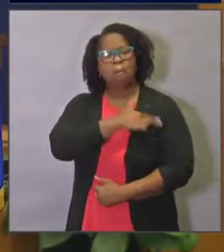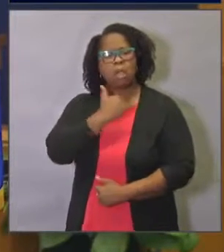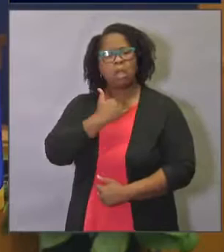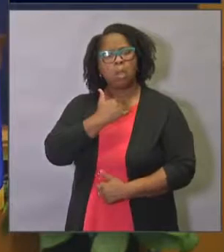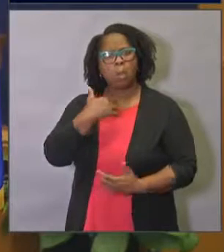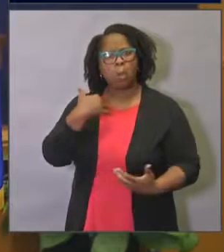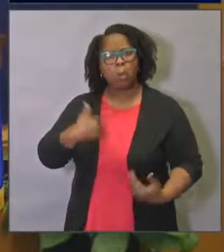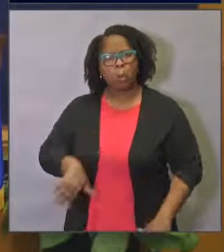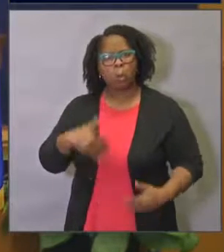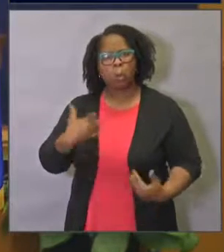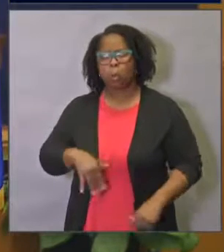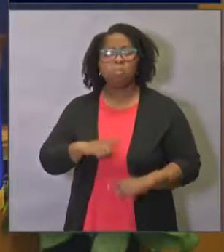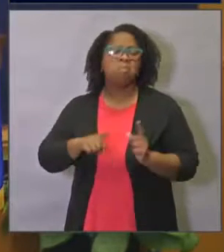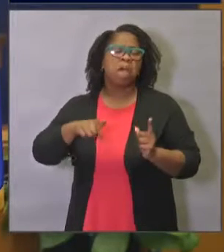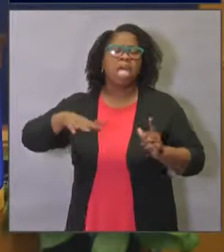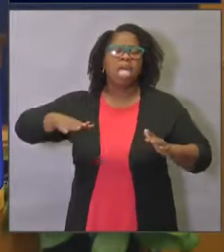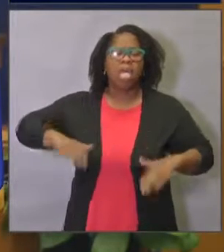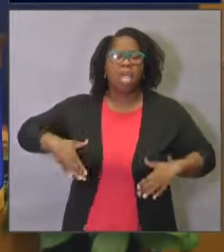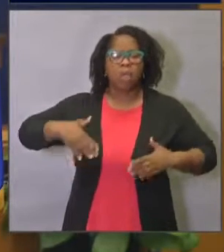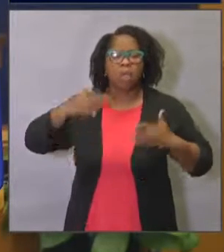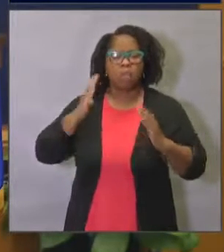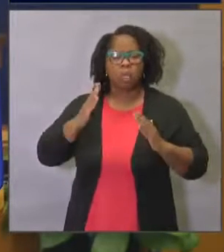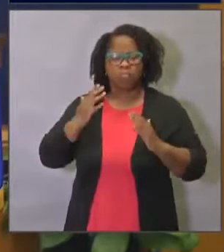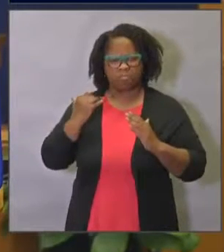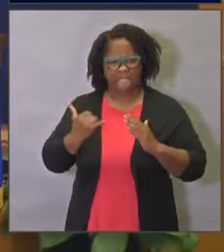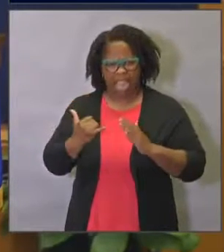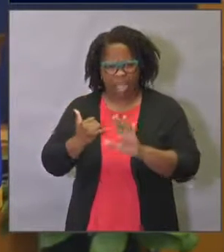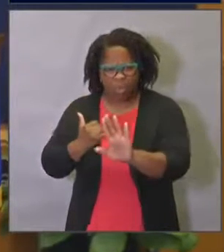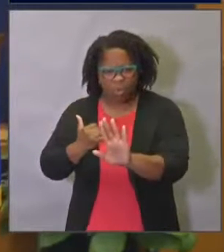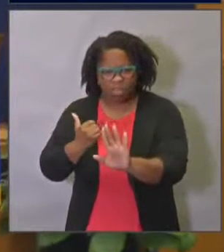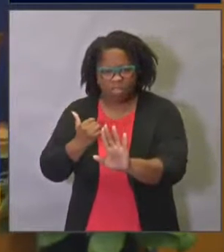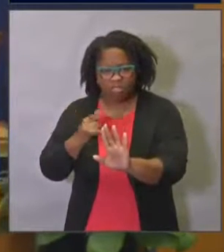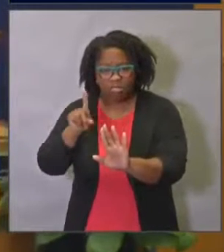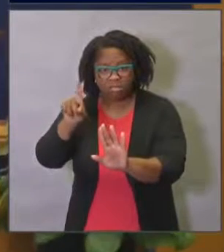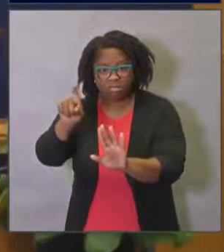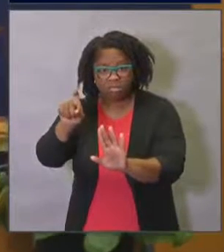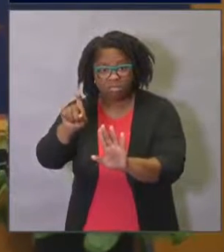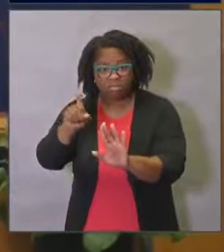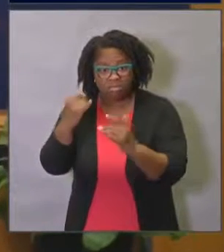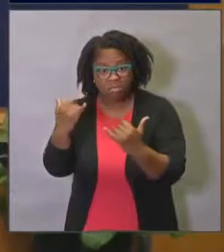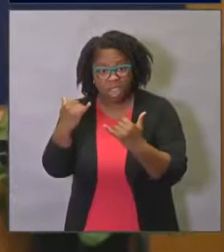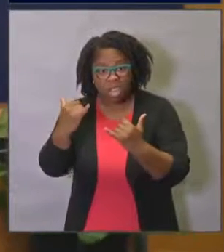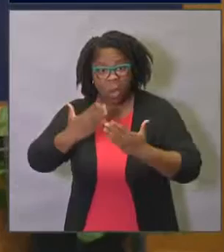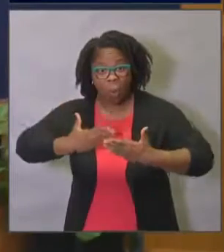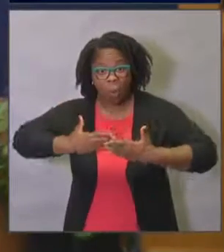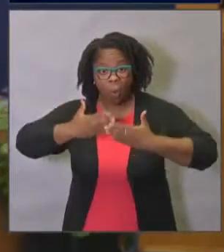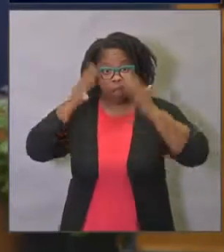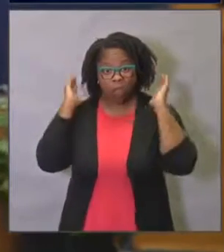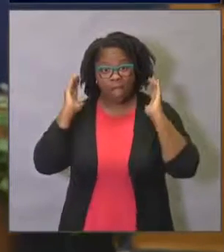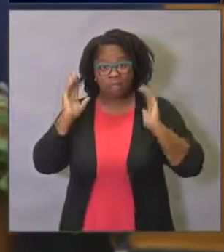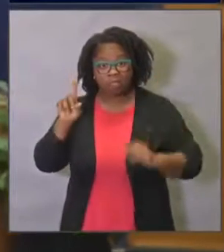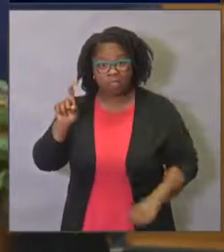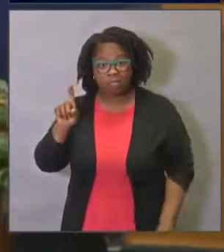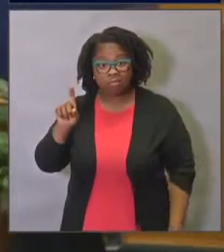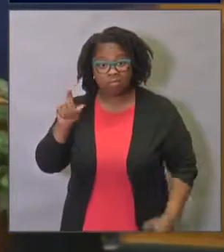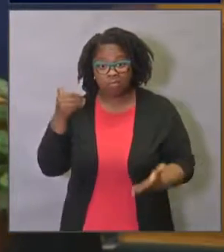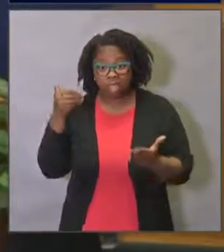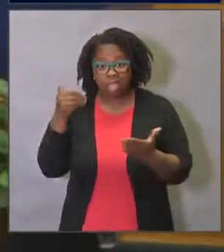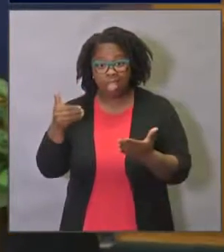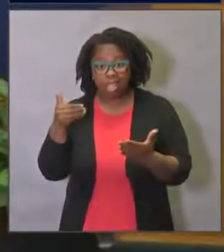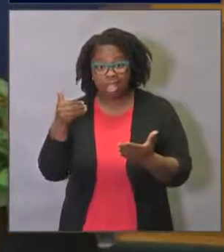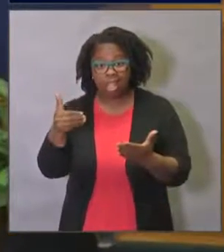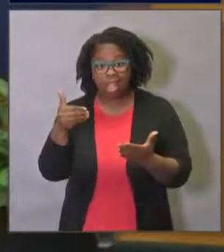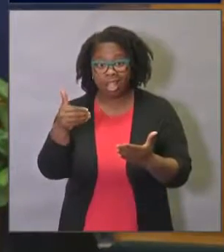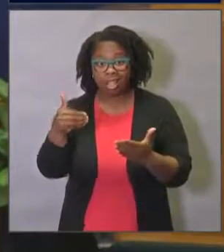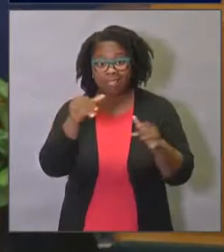completely overwhelmed. And with this latest information, I need to ask, are we overwhelmed right now? And if not yet, are we headed and destined to